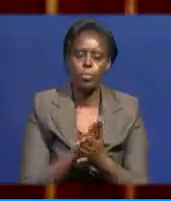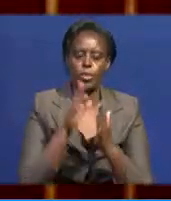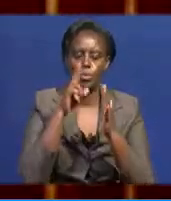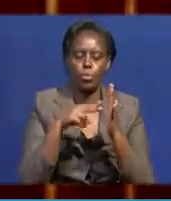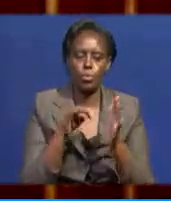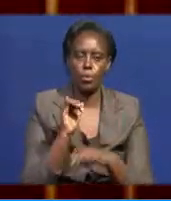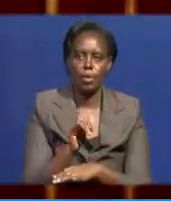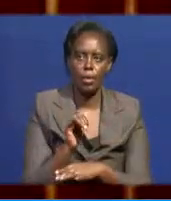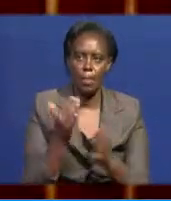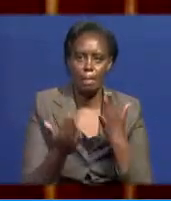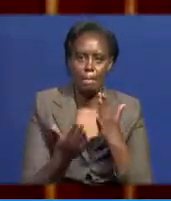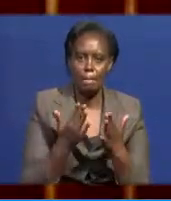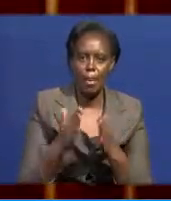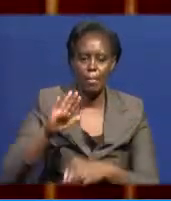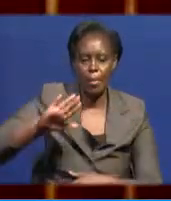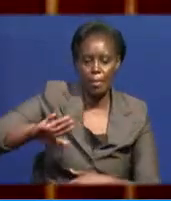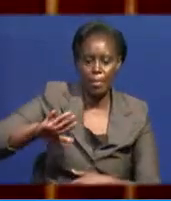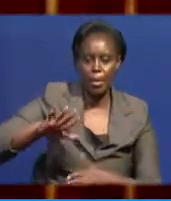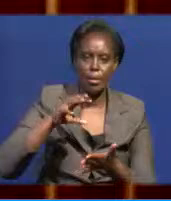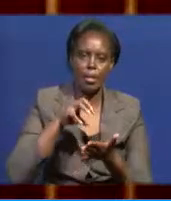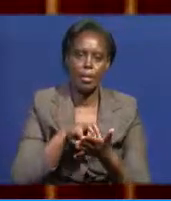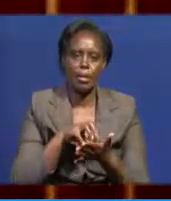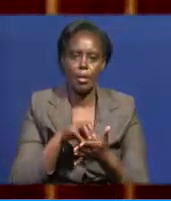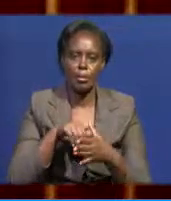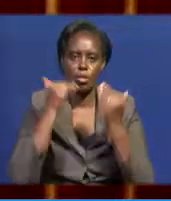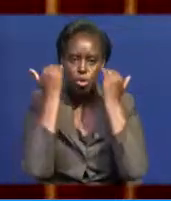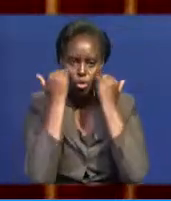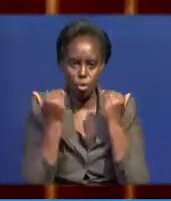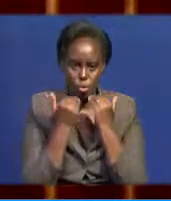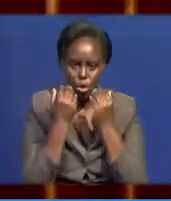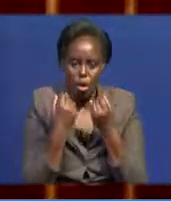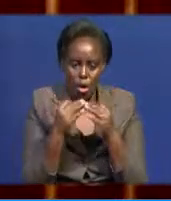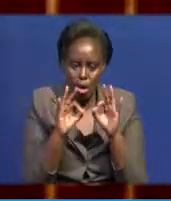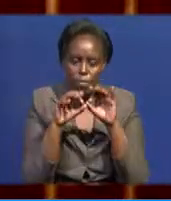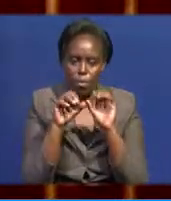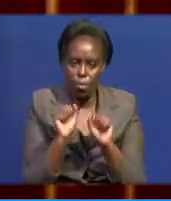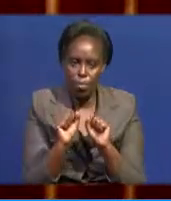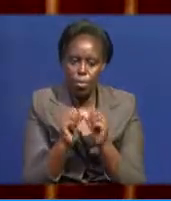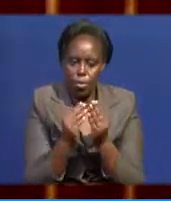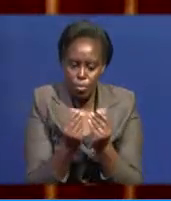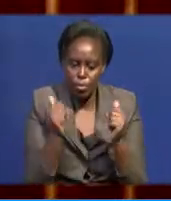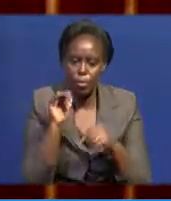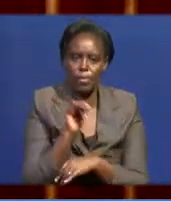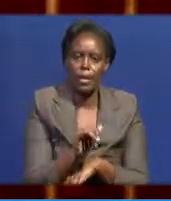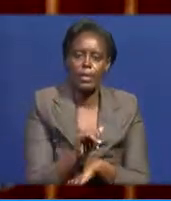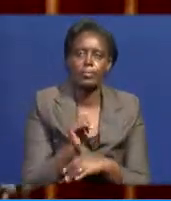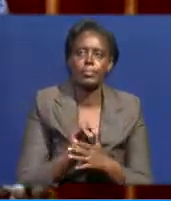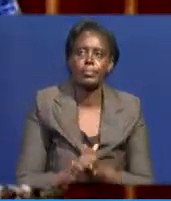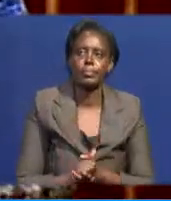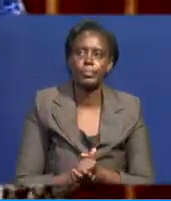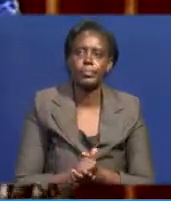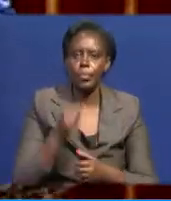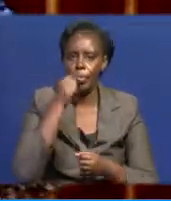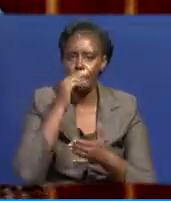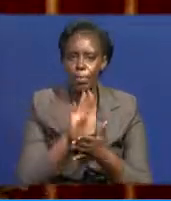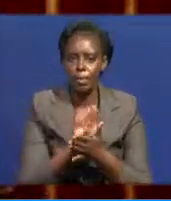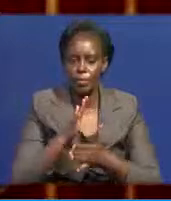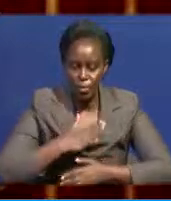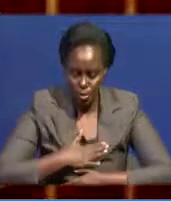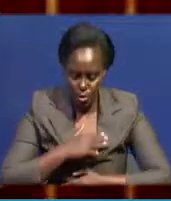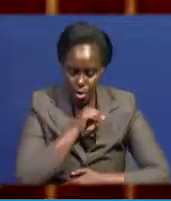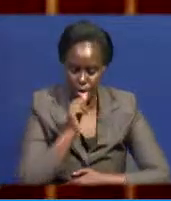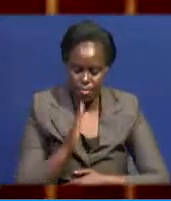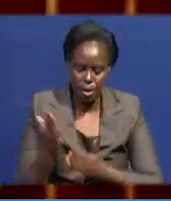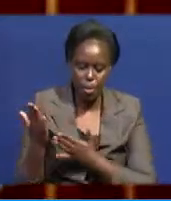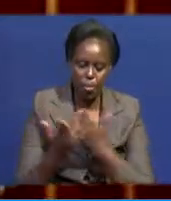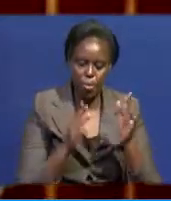at that. Maybe the pending cases, also we can see whether there can be a resolution. And I believe the Honorable Senator